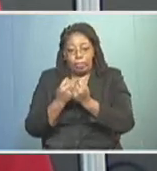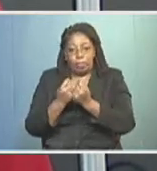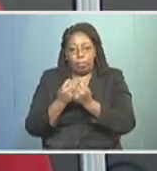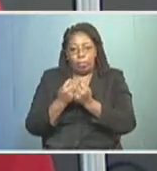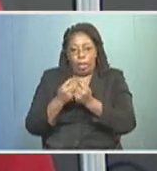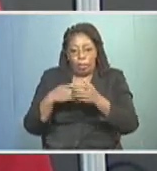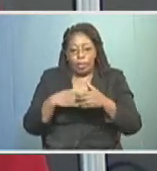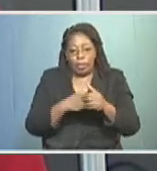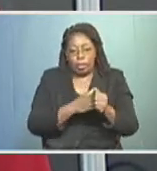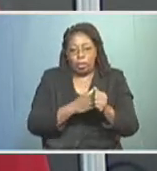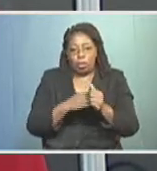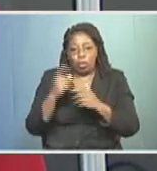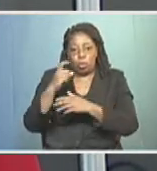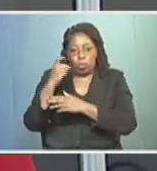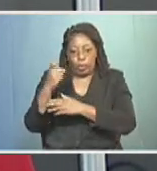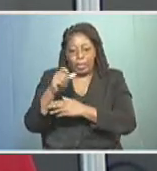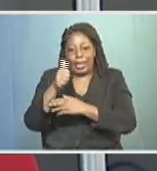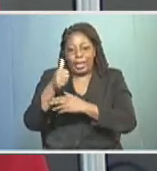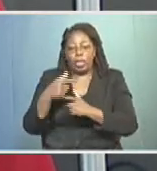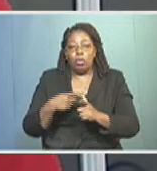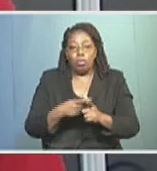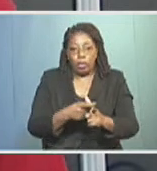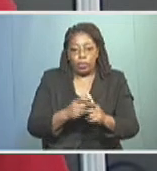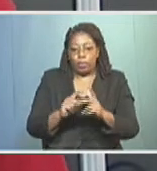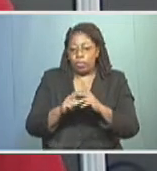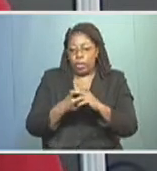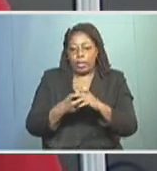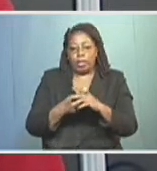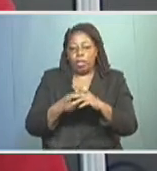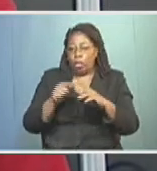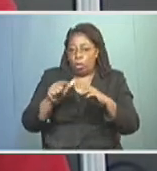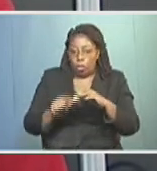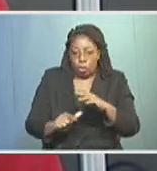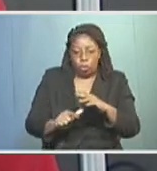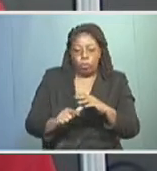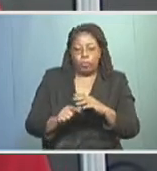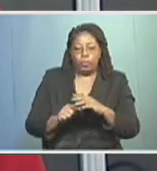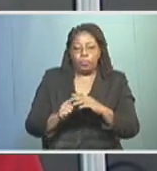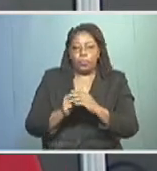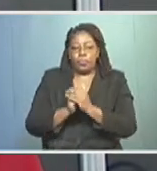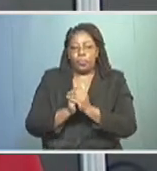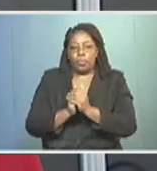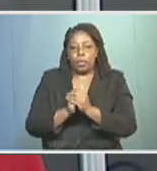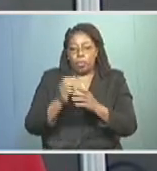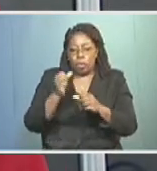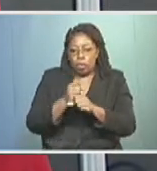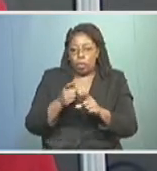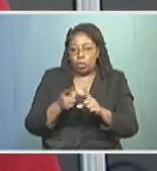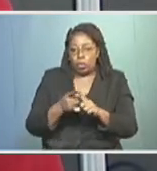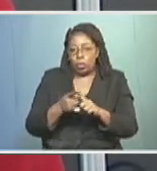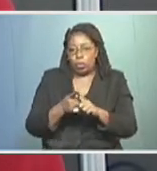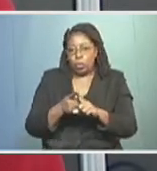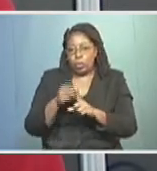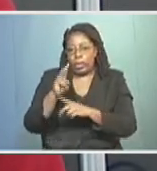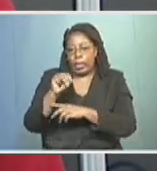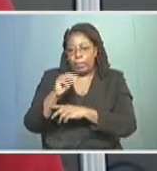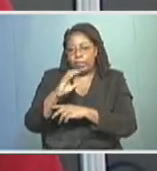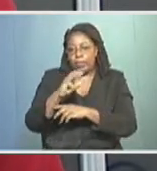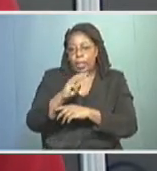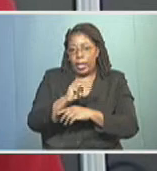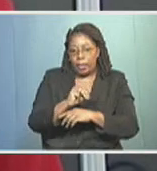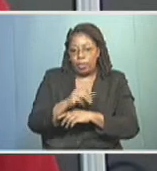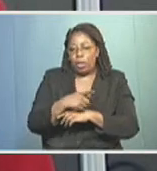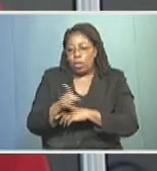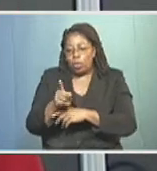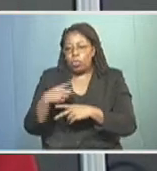any race that we enter. So starting from the ground, we have to reach out to our foot soldiers, reach out to our MCMs. They're the ones who